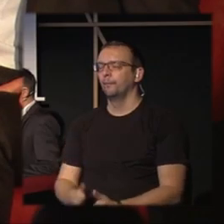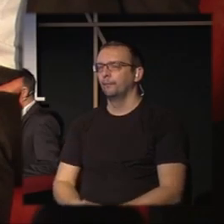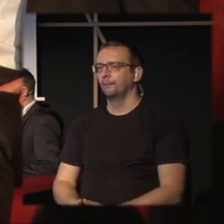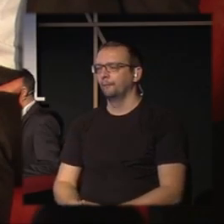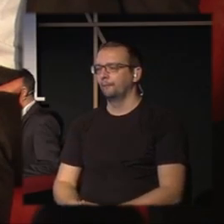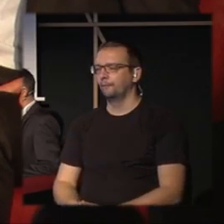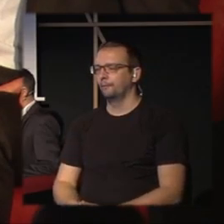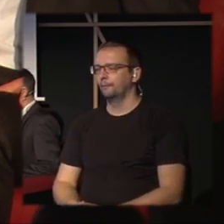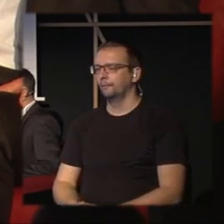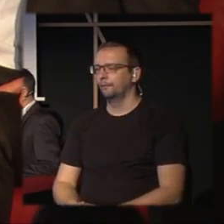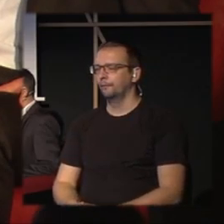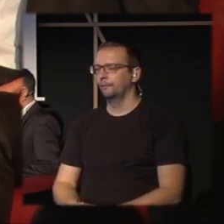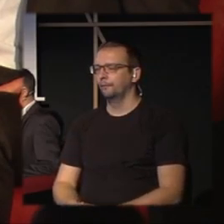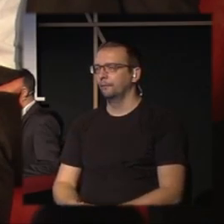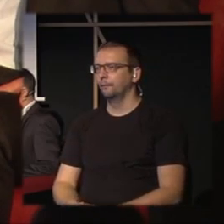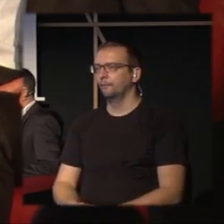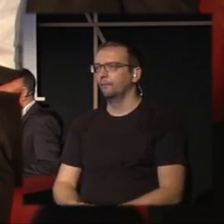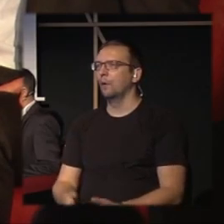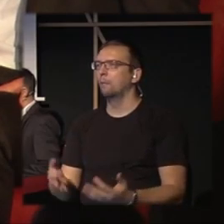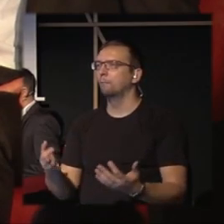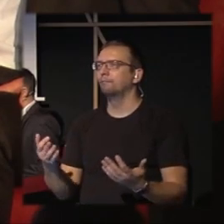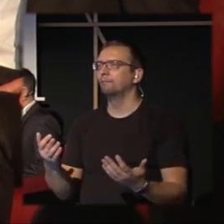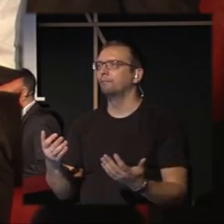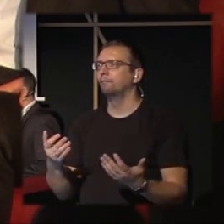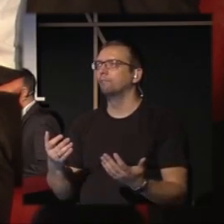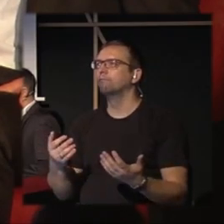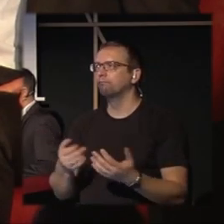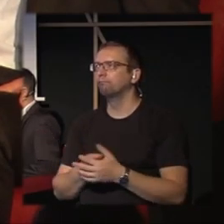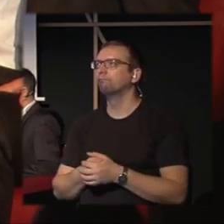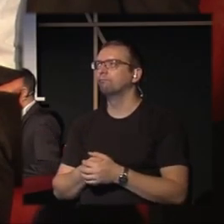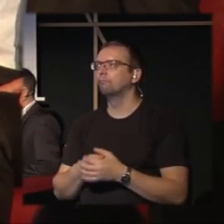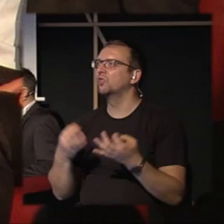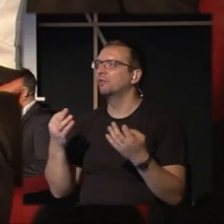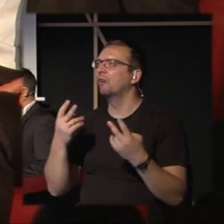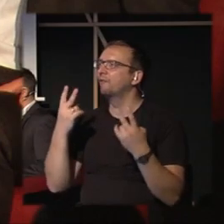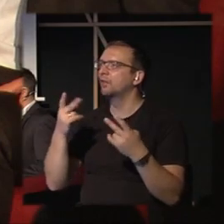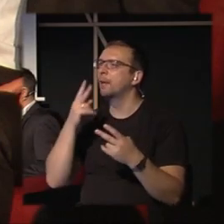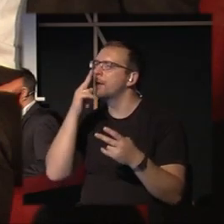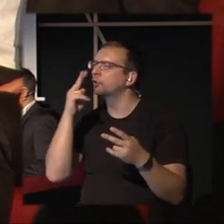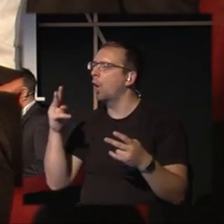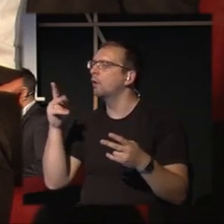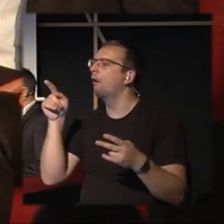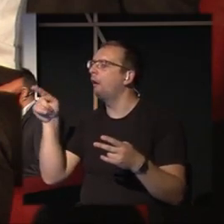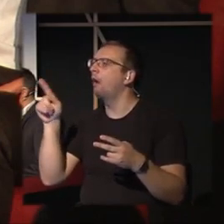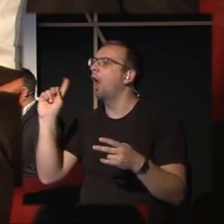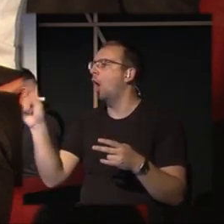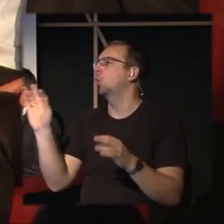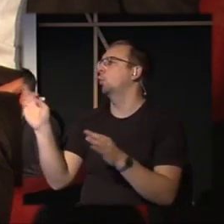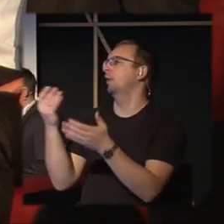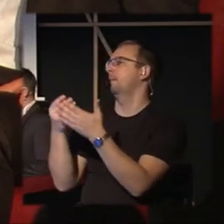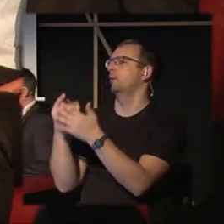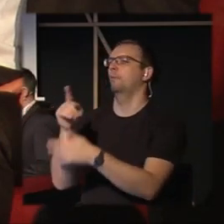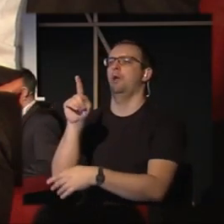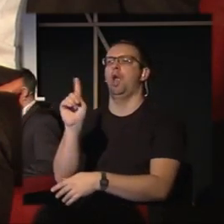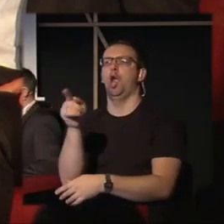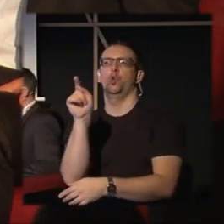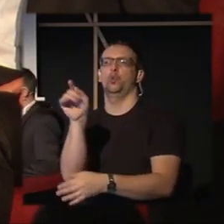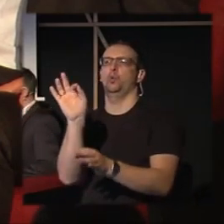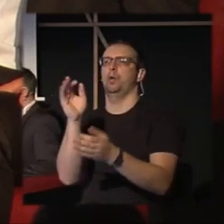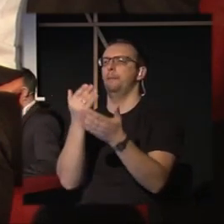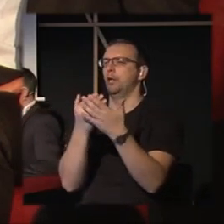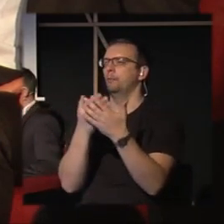have chance to share all stories through social media. And sometimes when there is a lack of